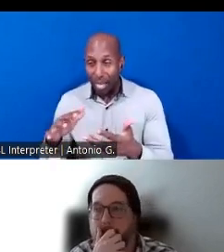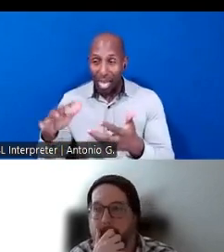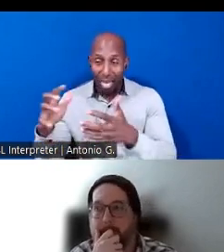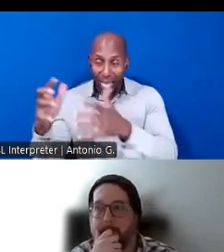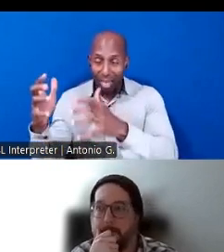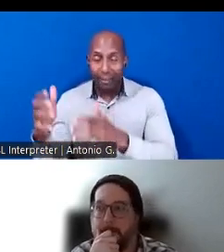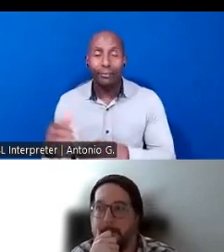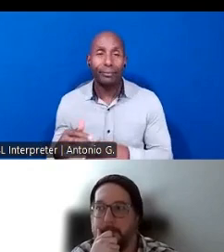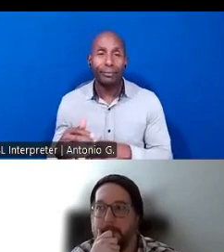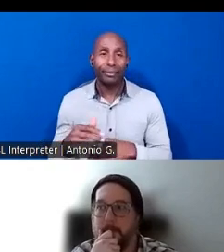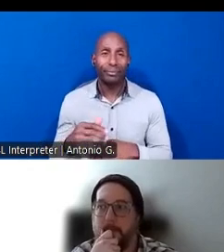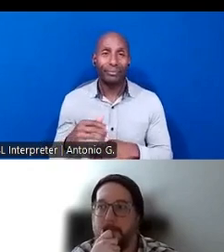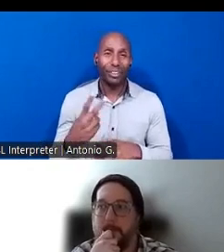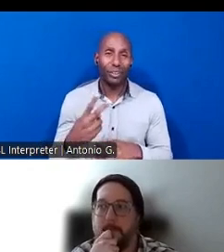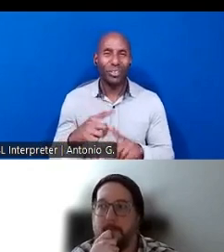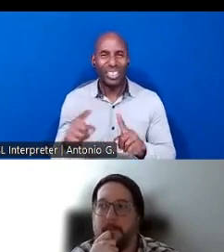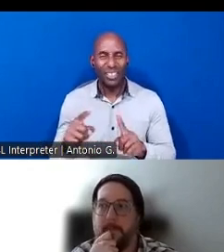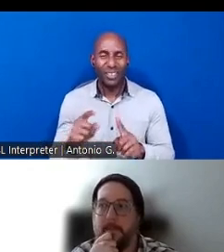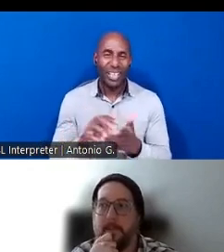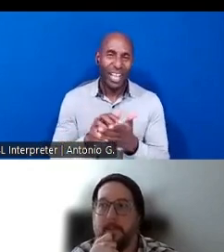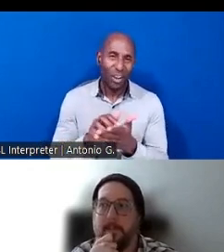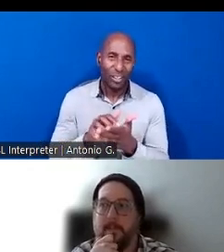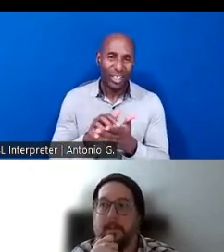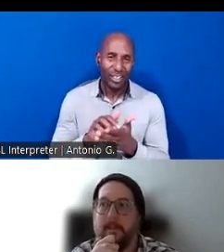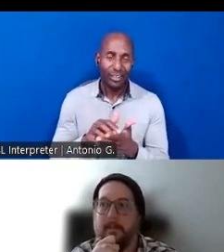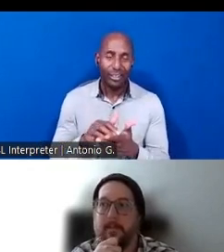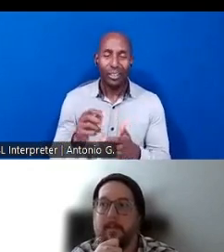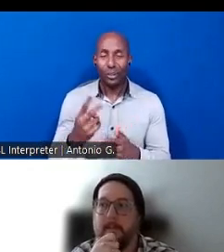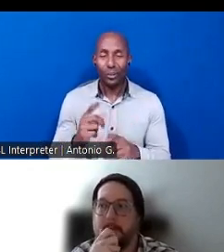other programs, so they're not there.